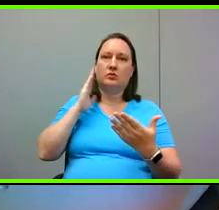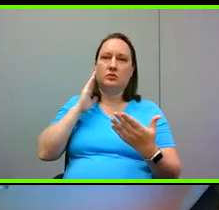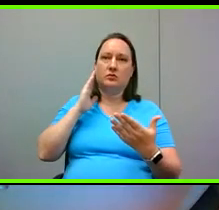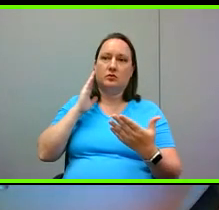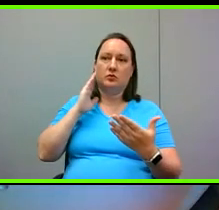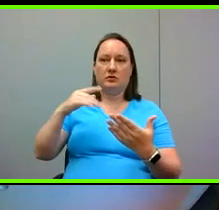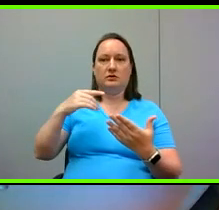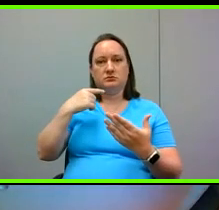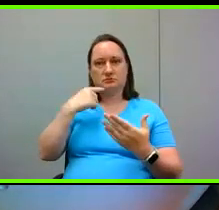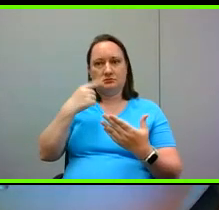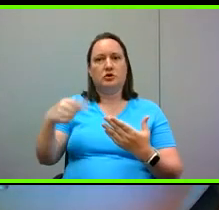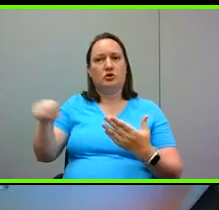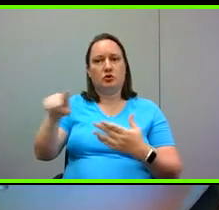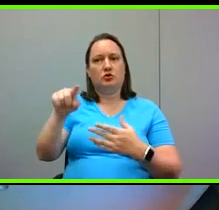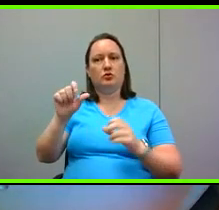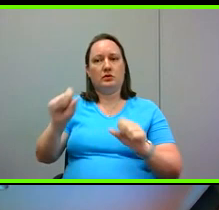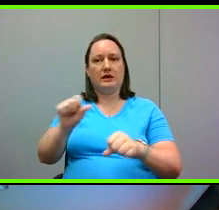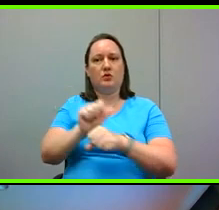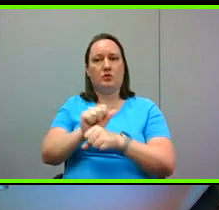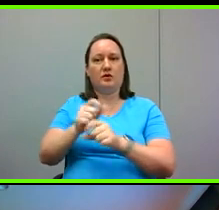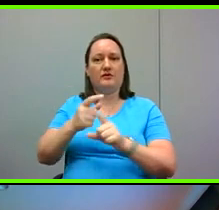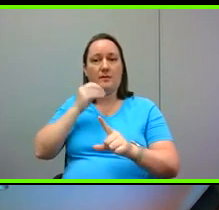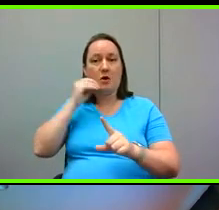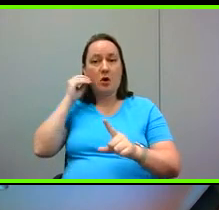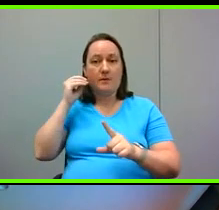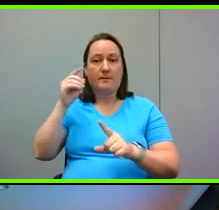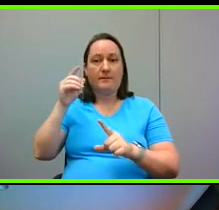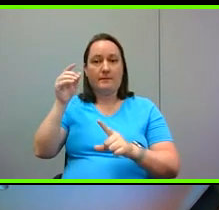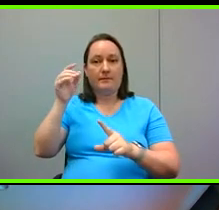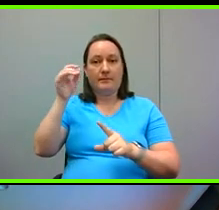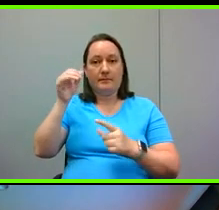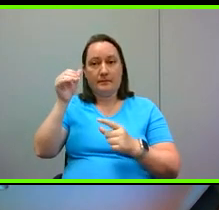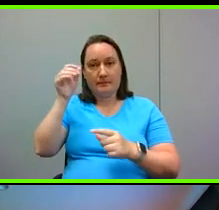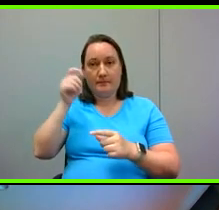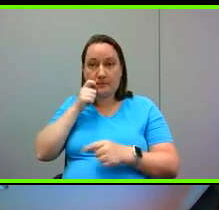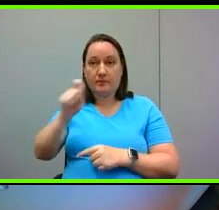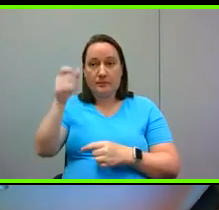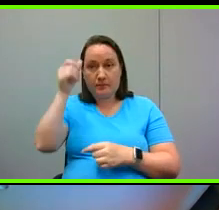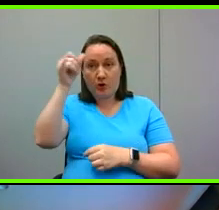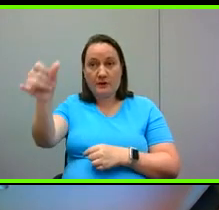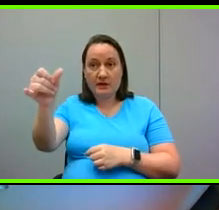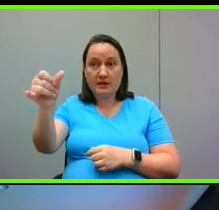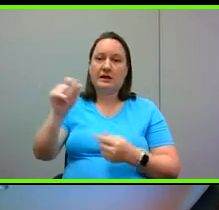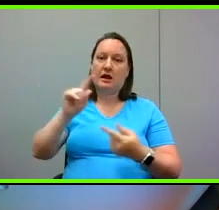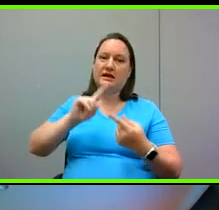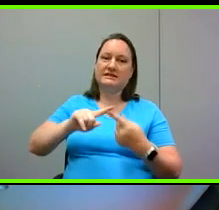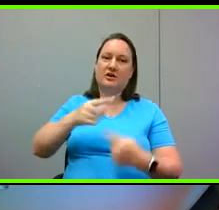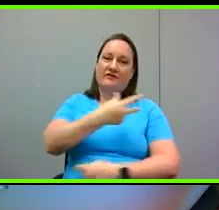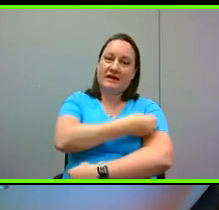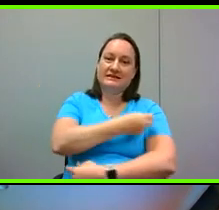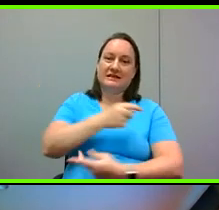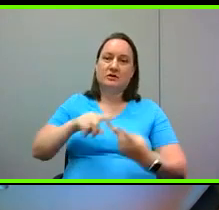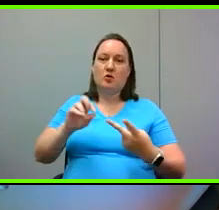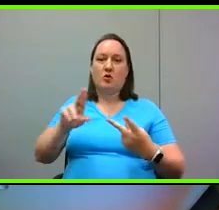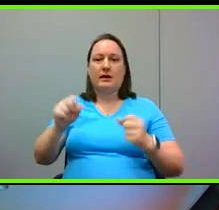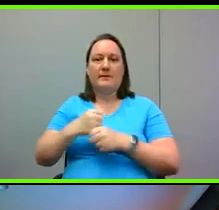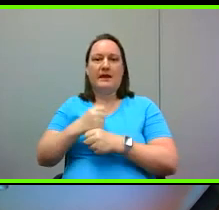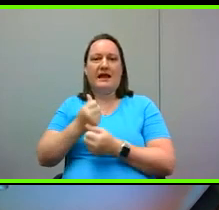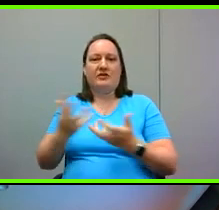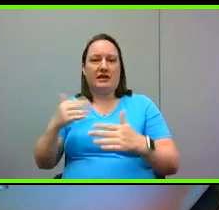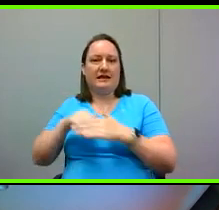permanently until there's either a vaccine or they can make everything fully accessible for people with disabilities and COVID